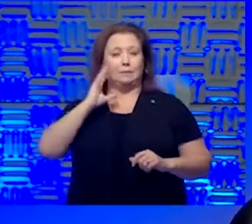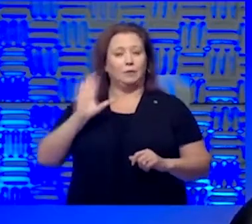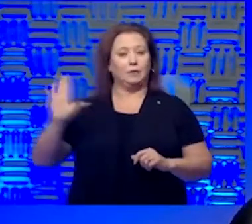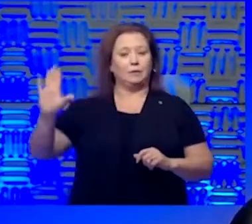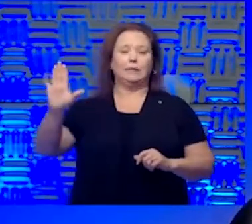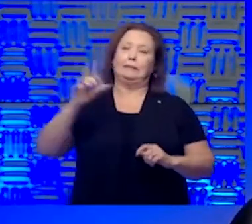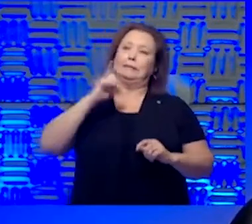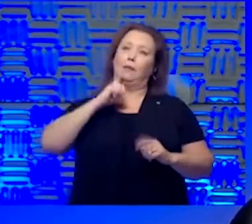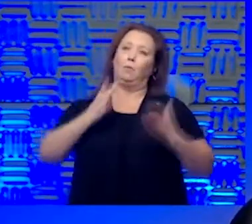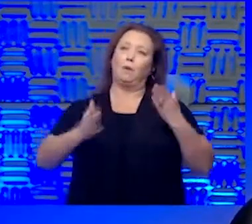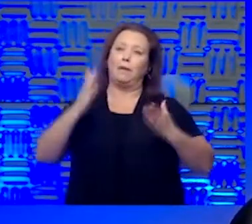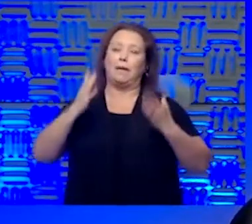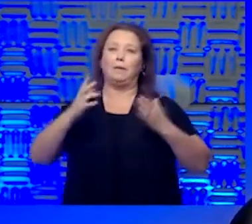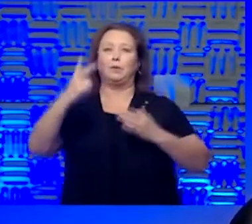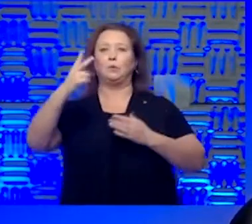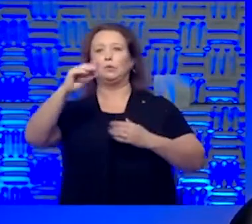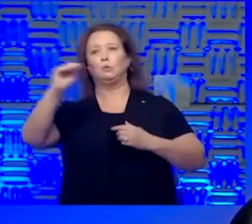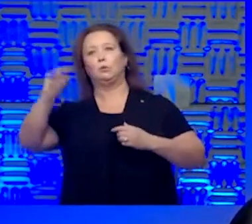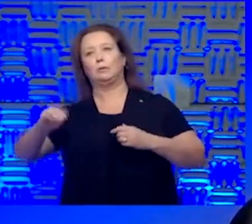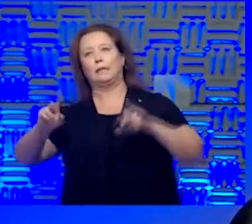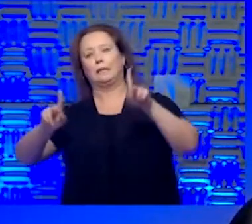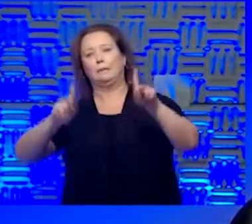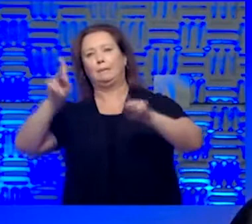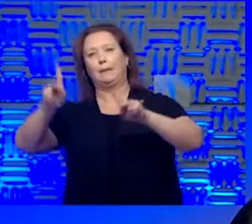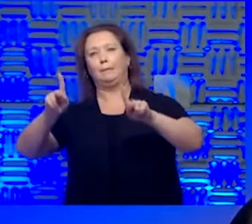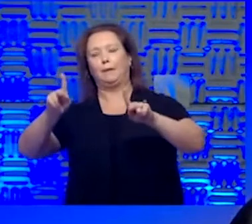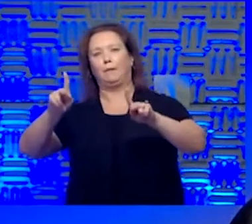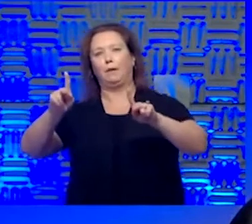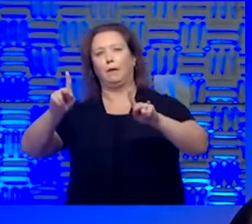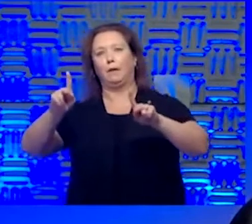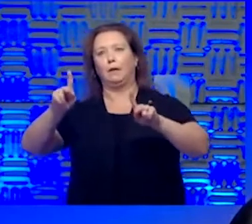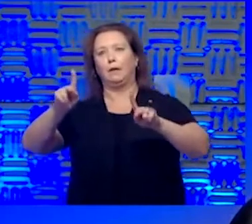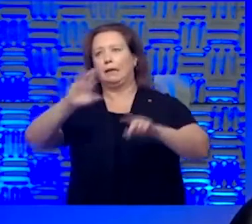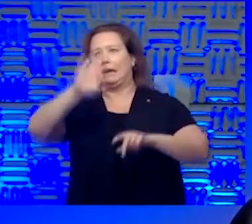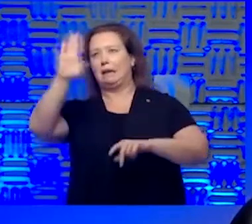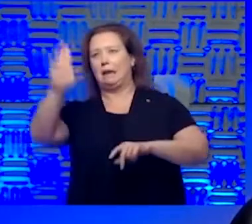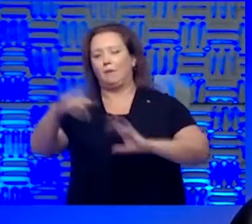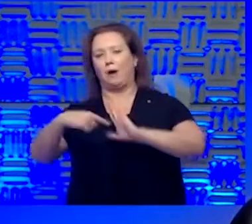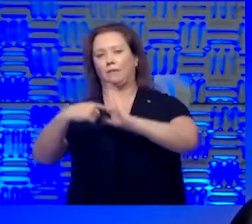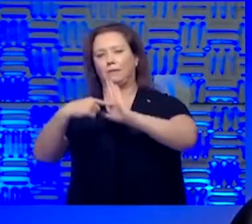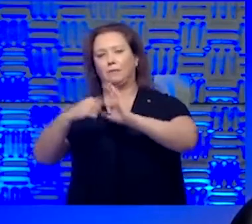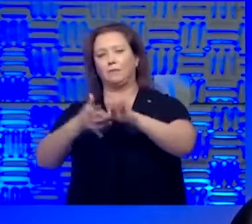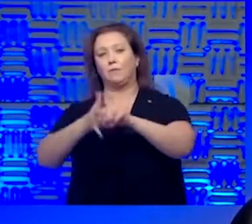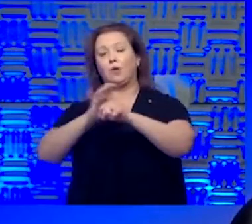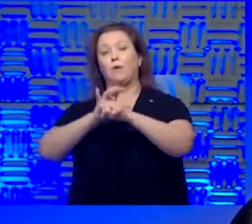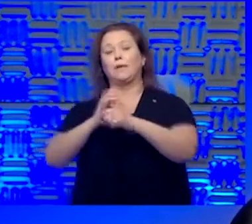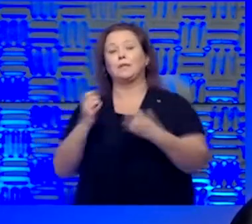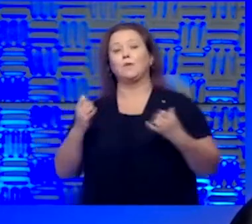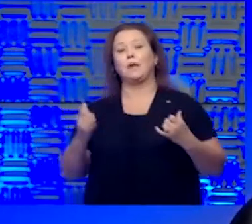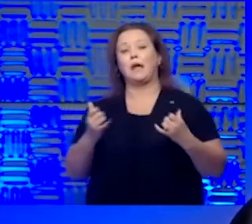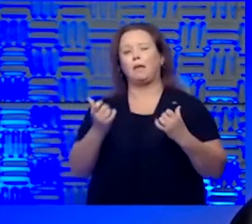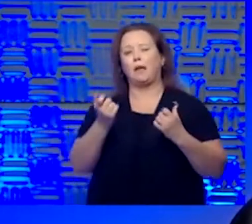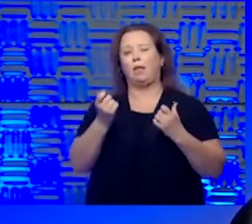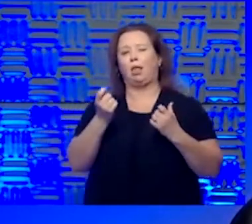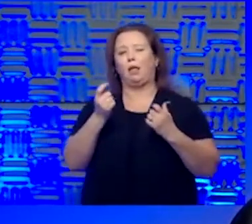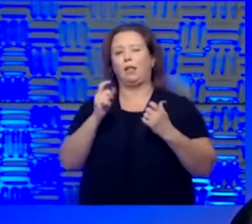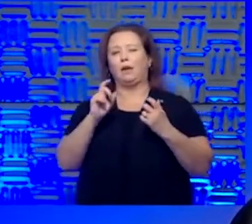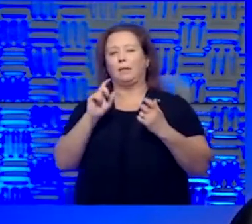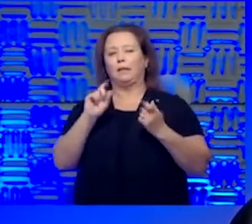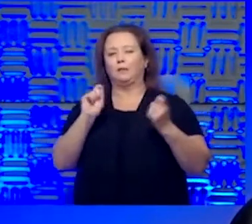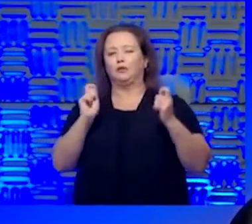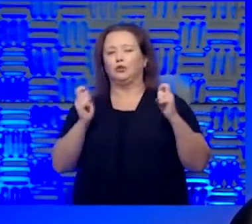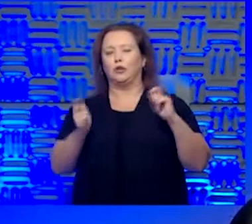said, well, maybe just 2% of the population don't ever have any symptoms from COVID. And now that has been a little bit reversed, and certainly